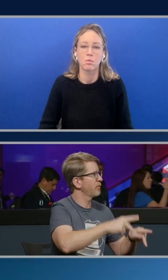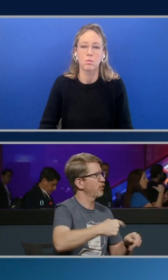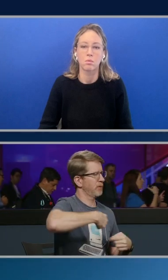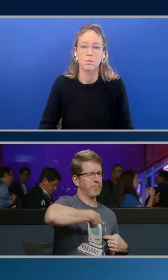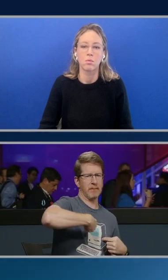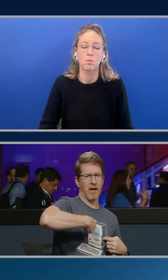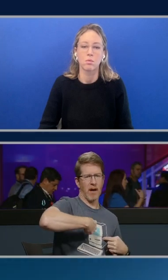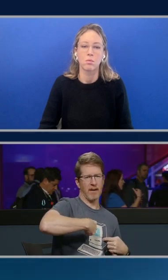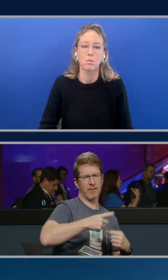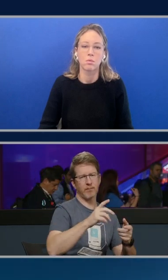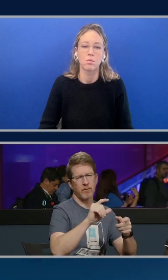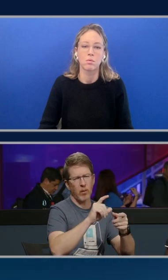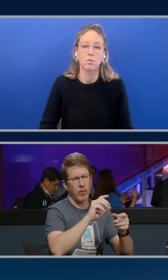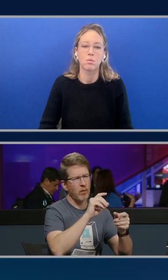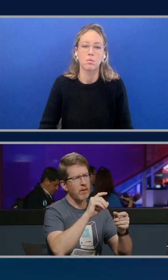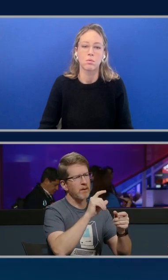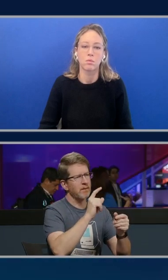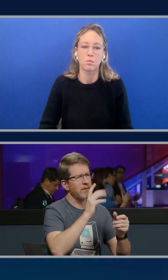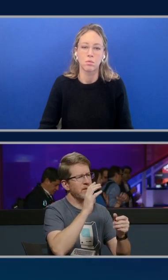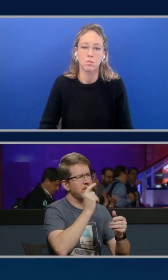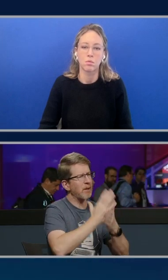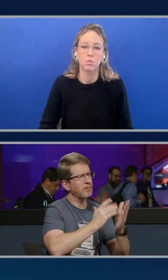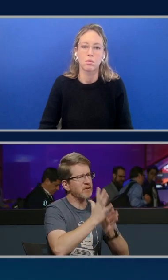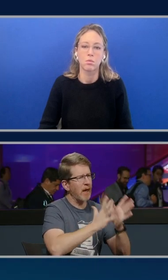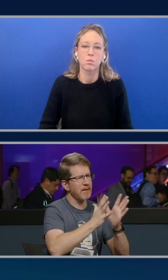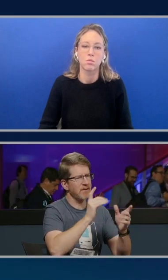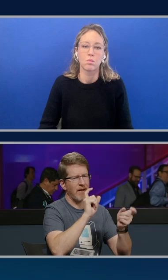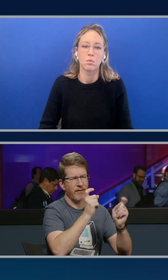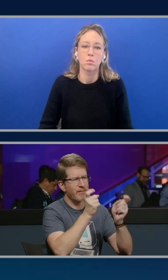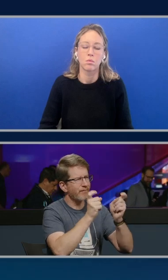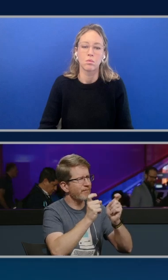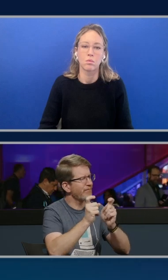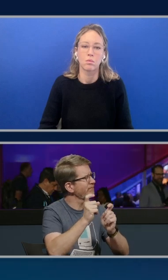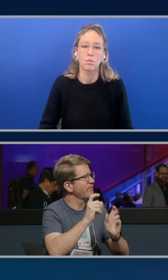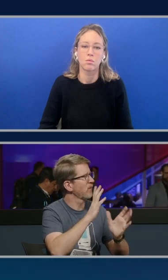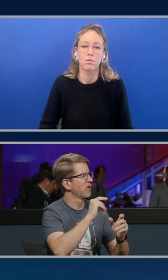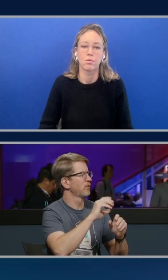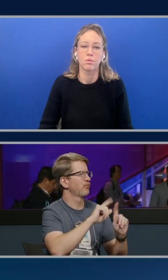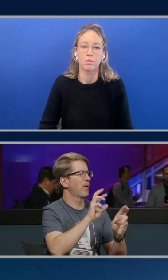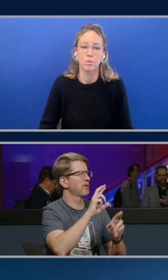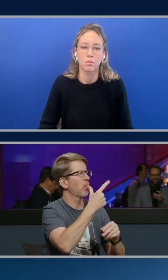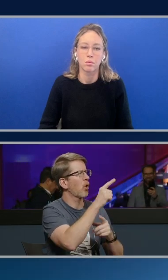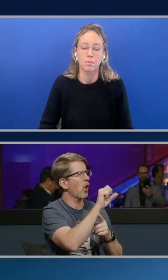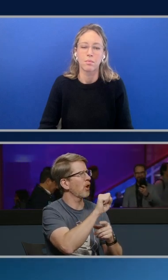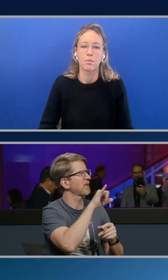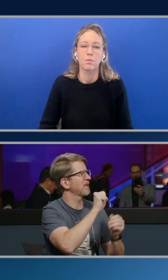like that. Yeah. That means first person, and some signs will have different,